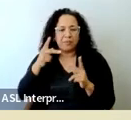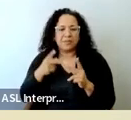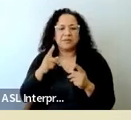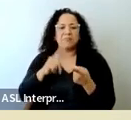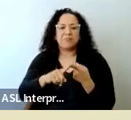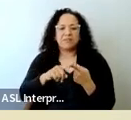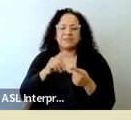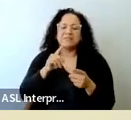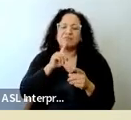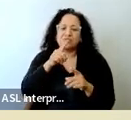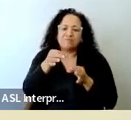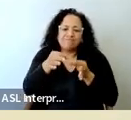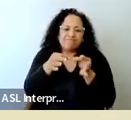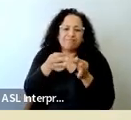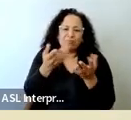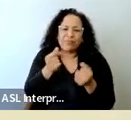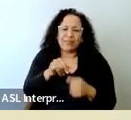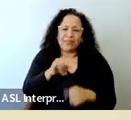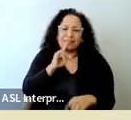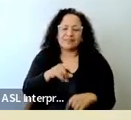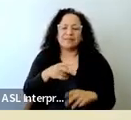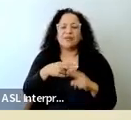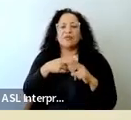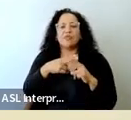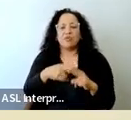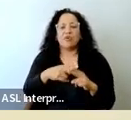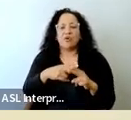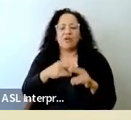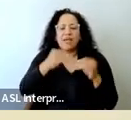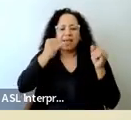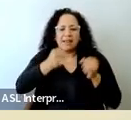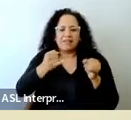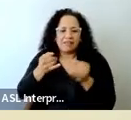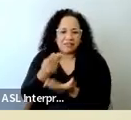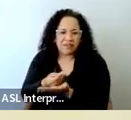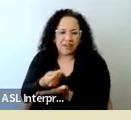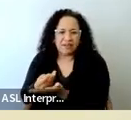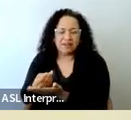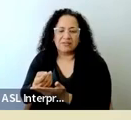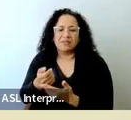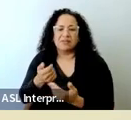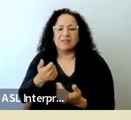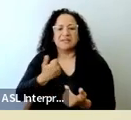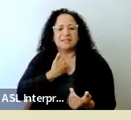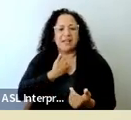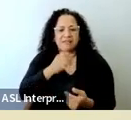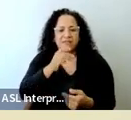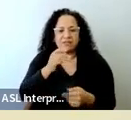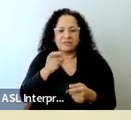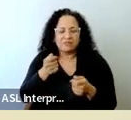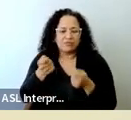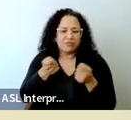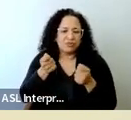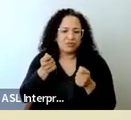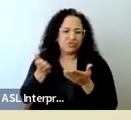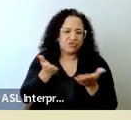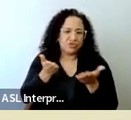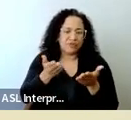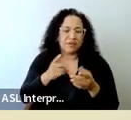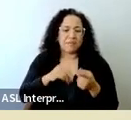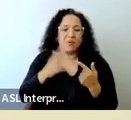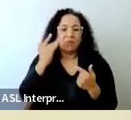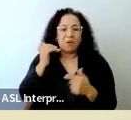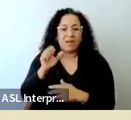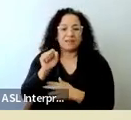a nuts and bolts place, it can be called individualized funding. It could be called self-directed services. But the reason why self-determination is